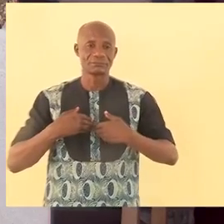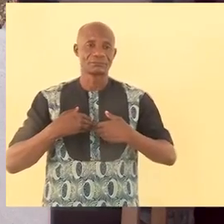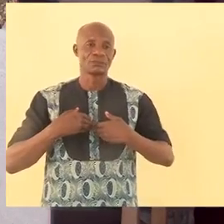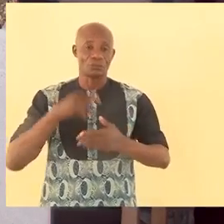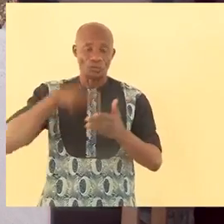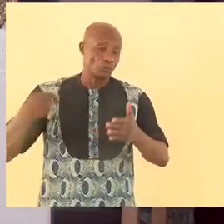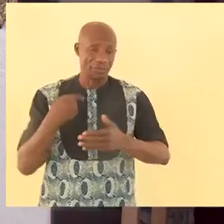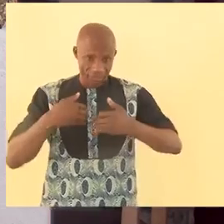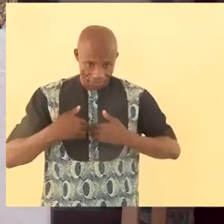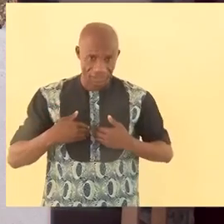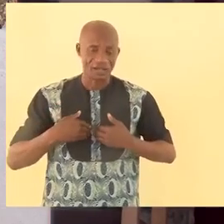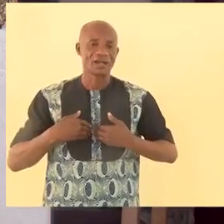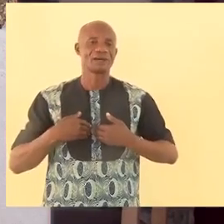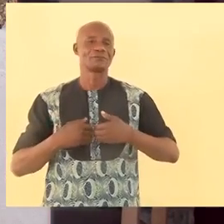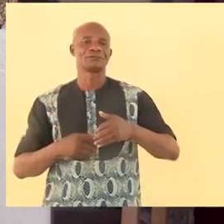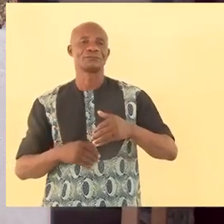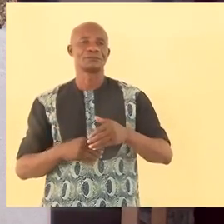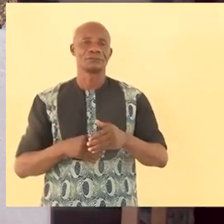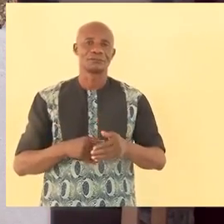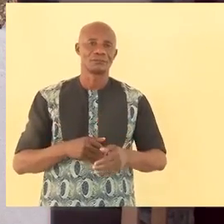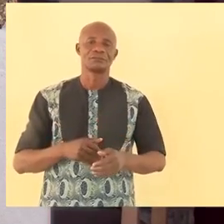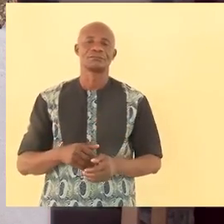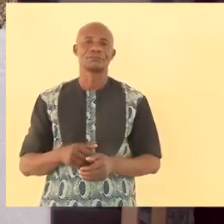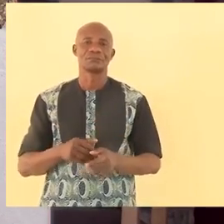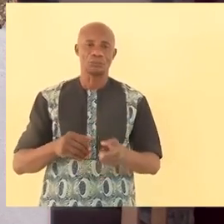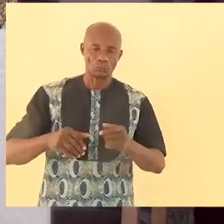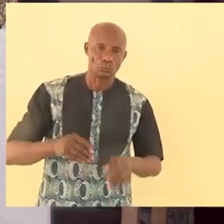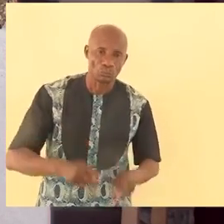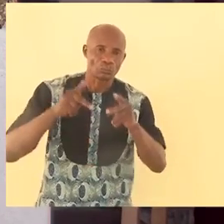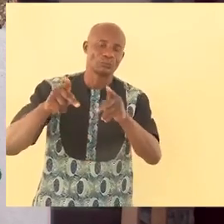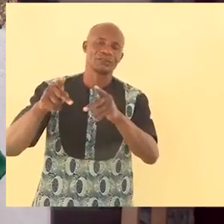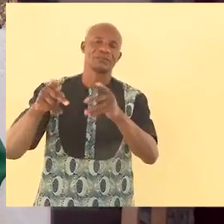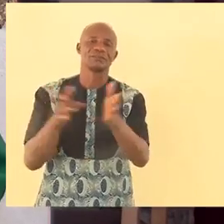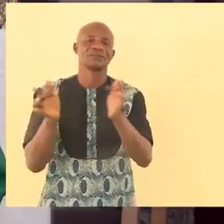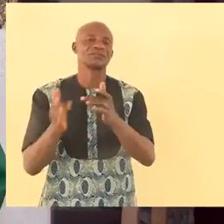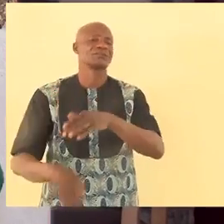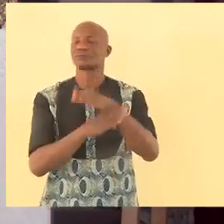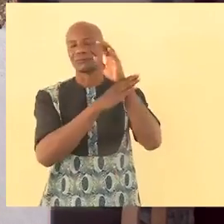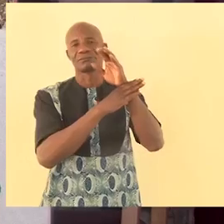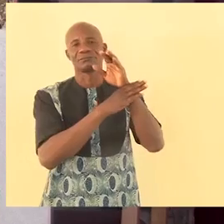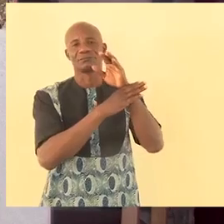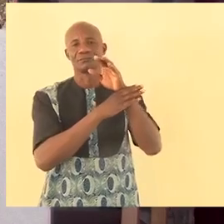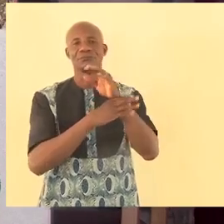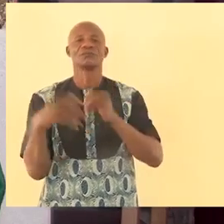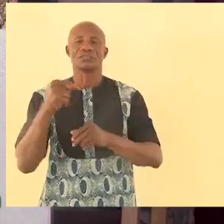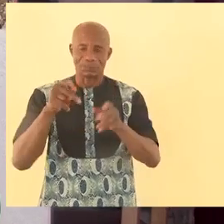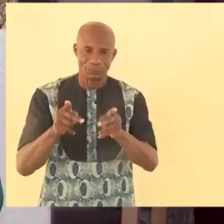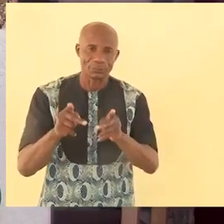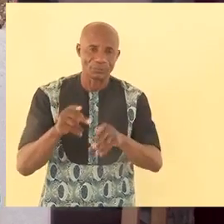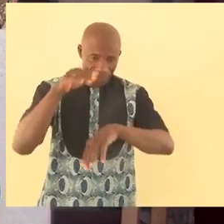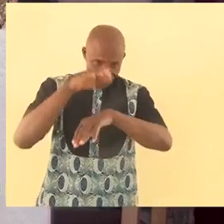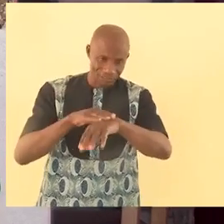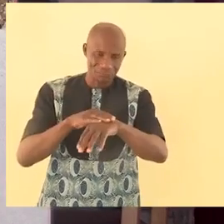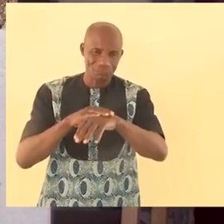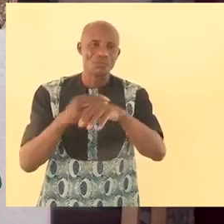Jesus calls blessed. So the people Jesus called blessed, the world would call wretched. And the people